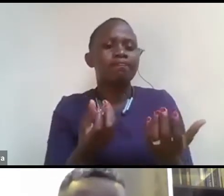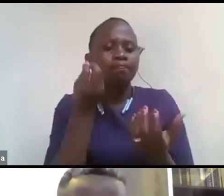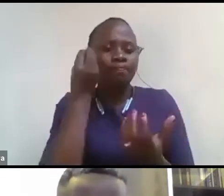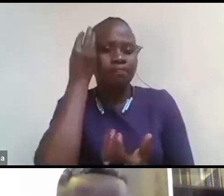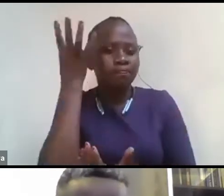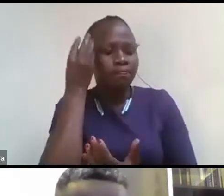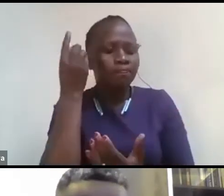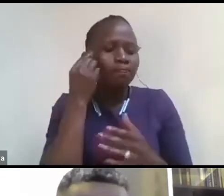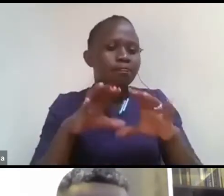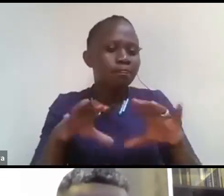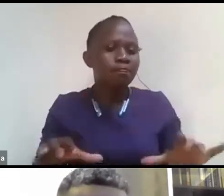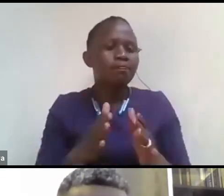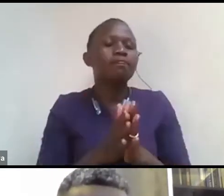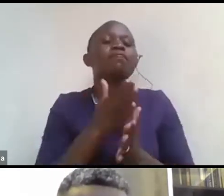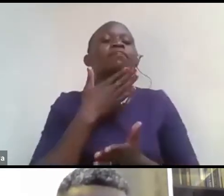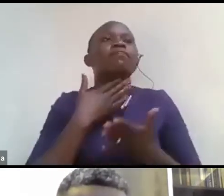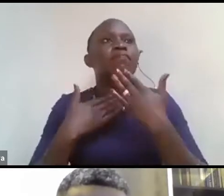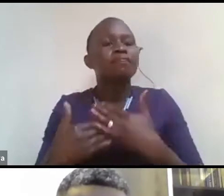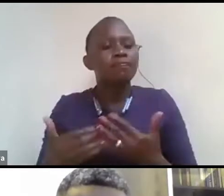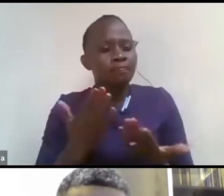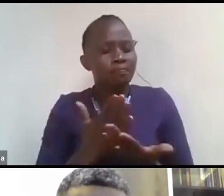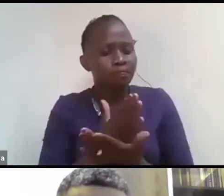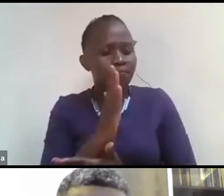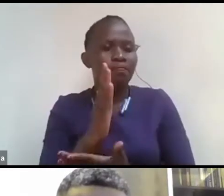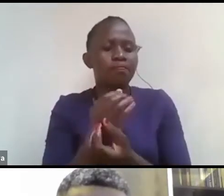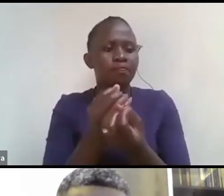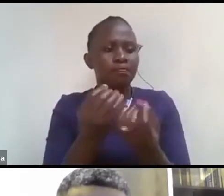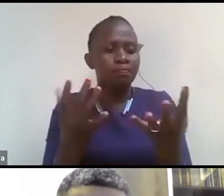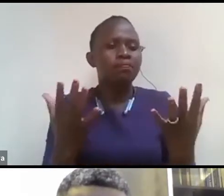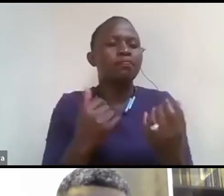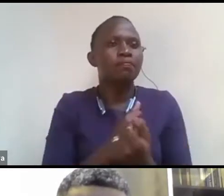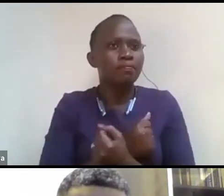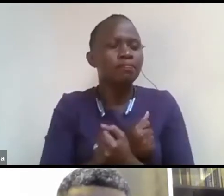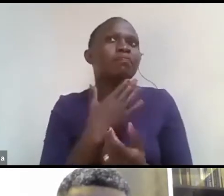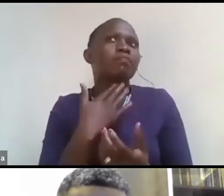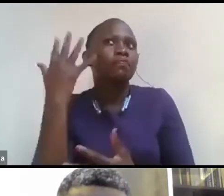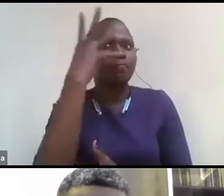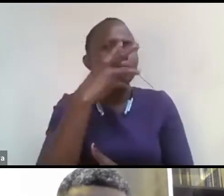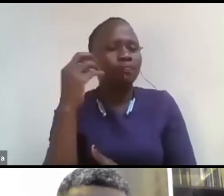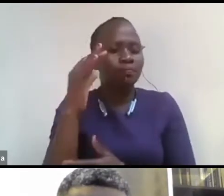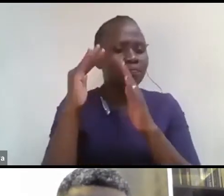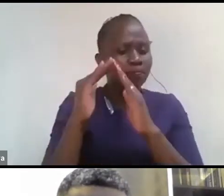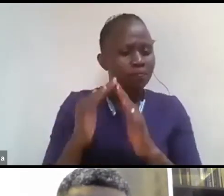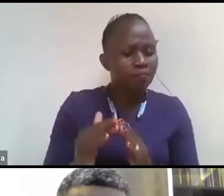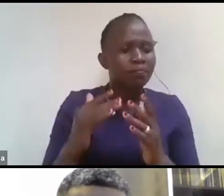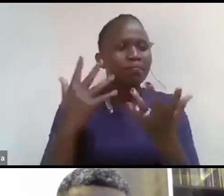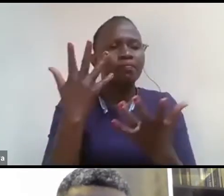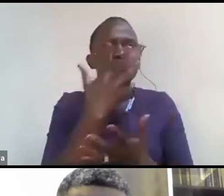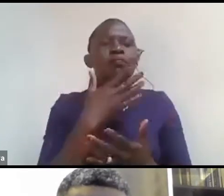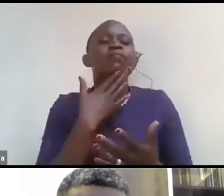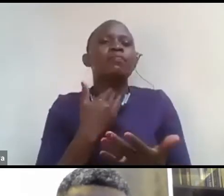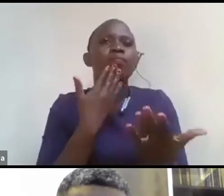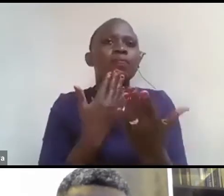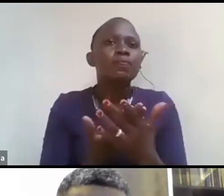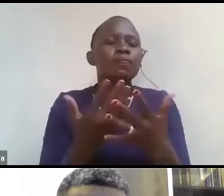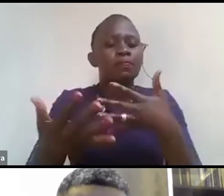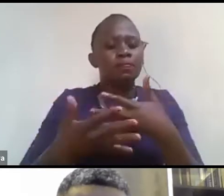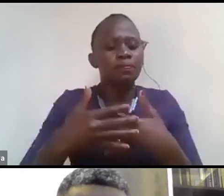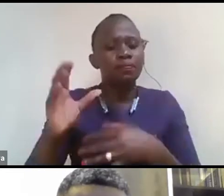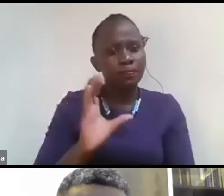the demand is insatiable. Everyone wants a beautiful house, everyone wants an efficient production. All these